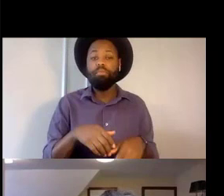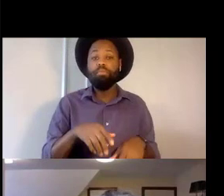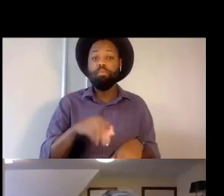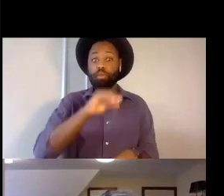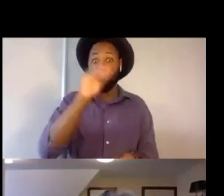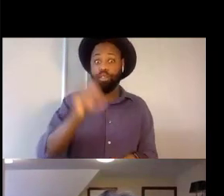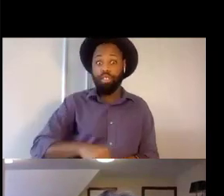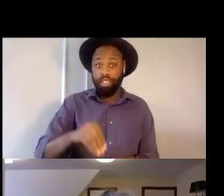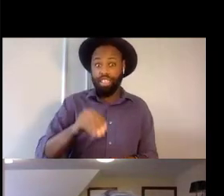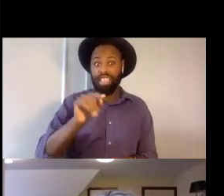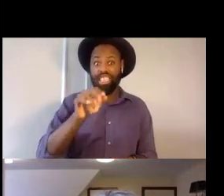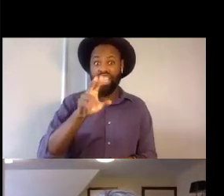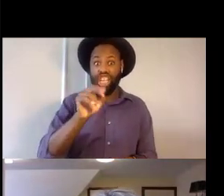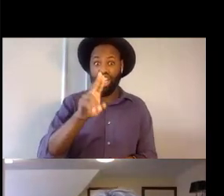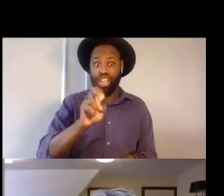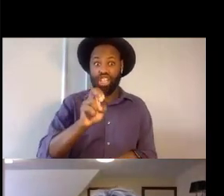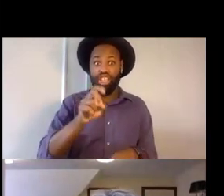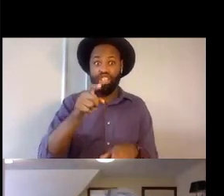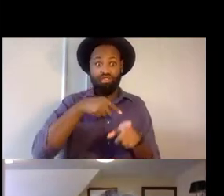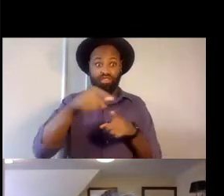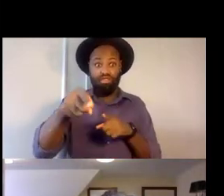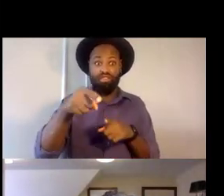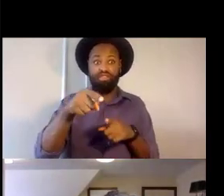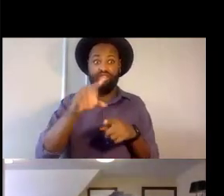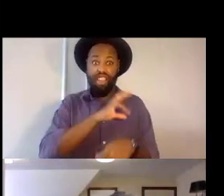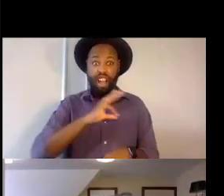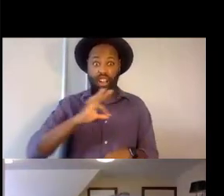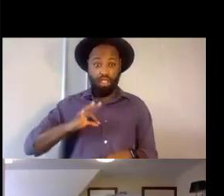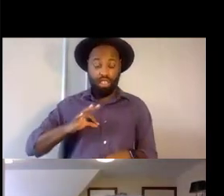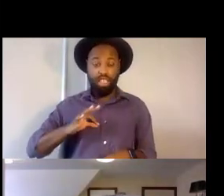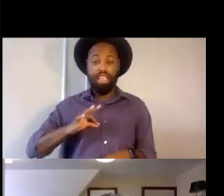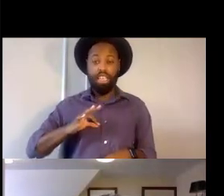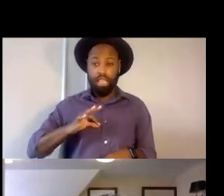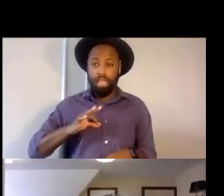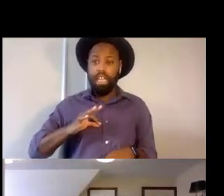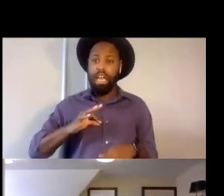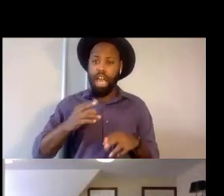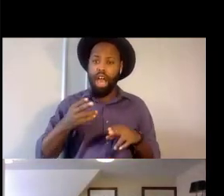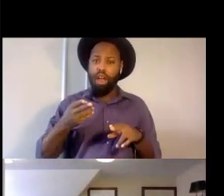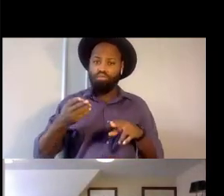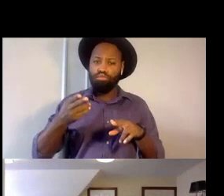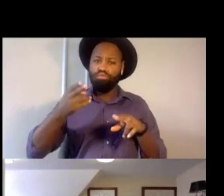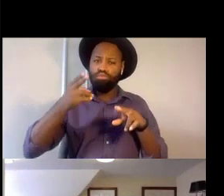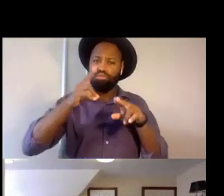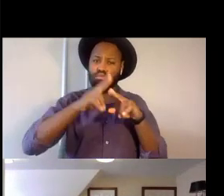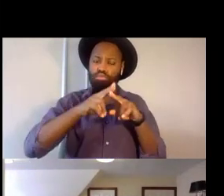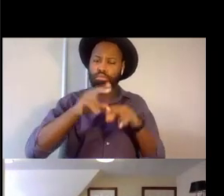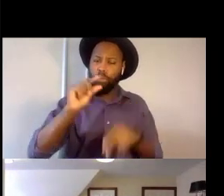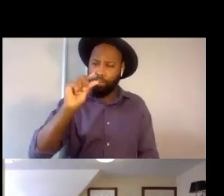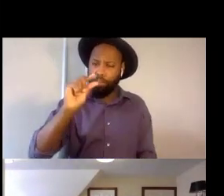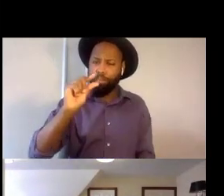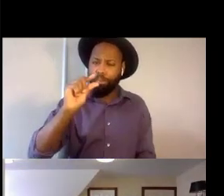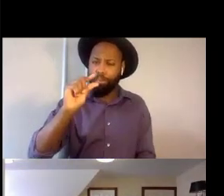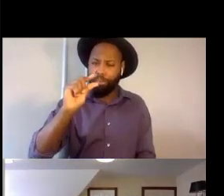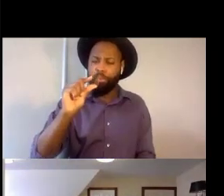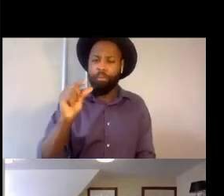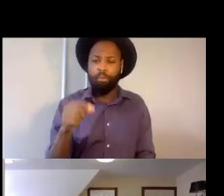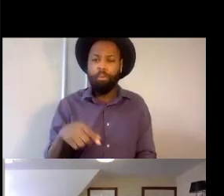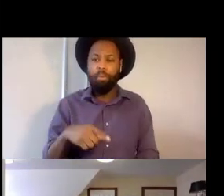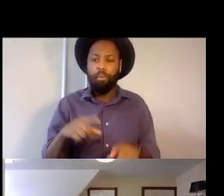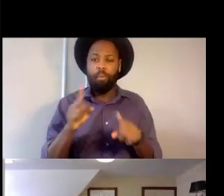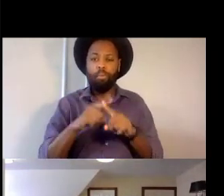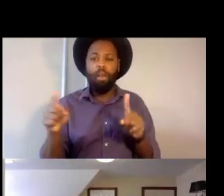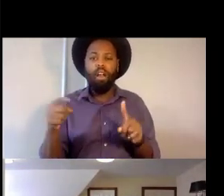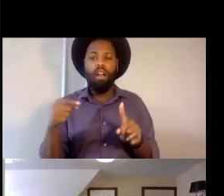track faculty, it has been, it's going up slightly, but by and large, it's due to